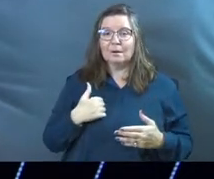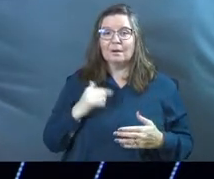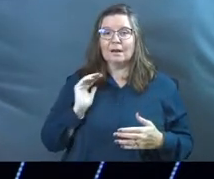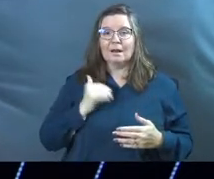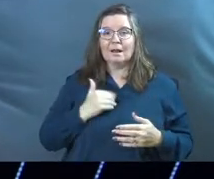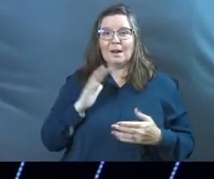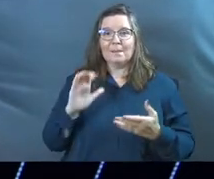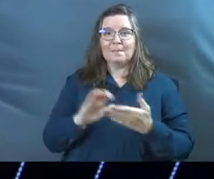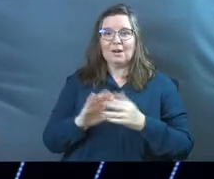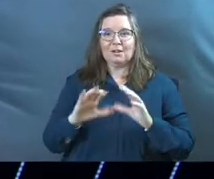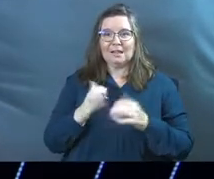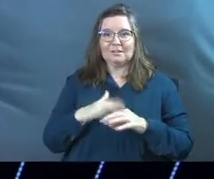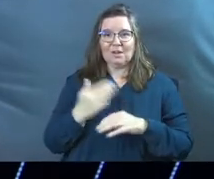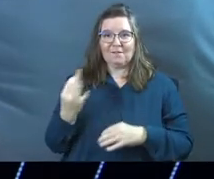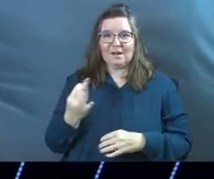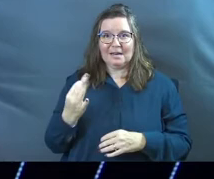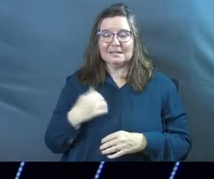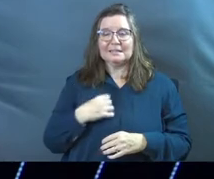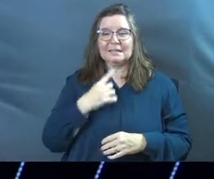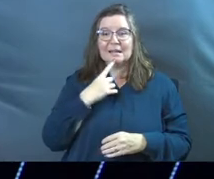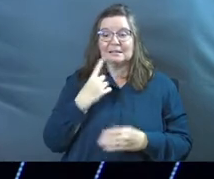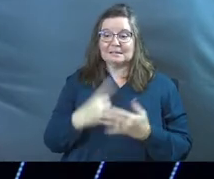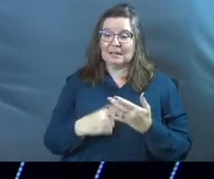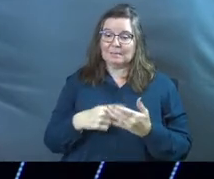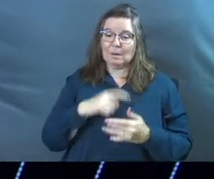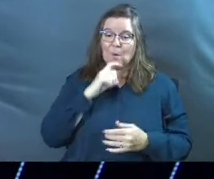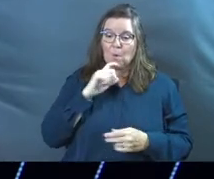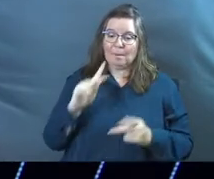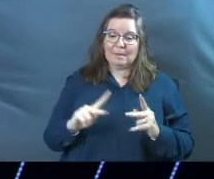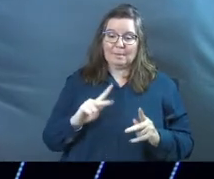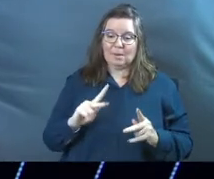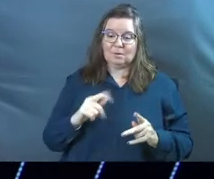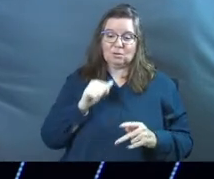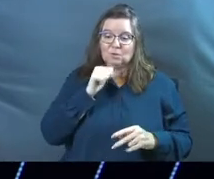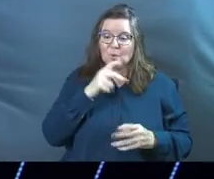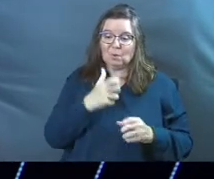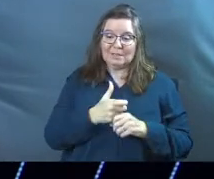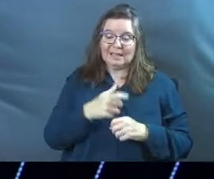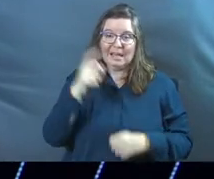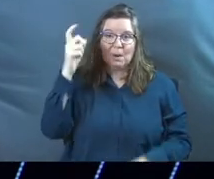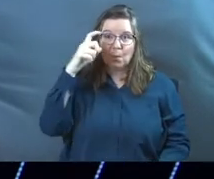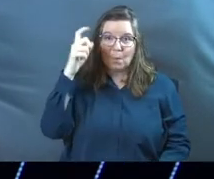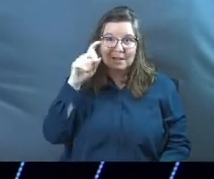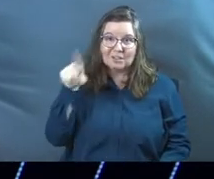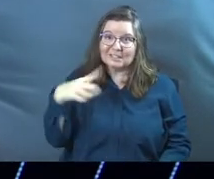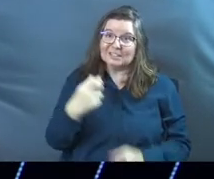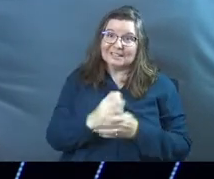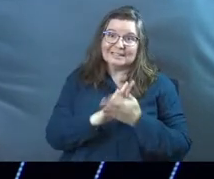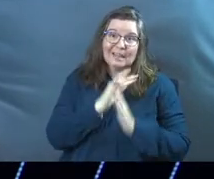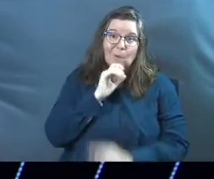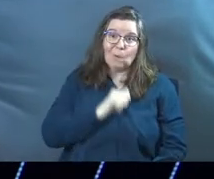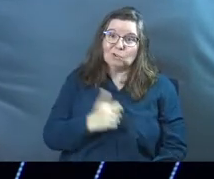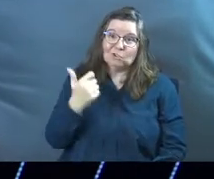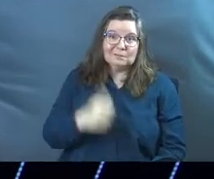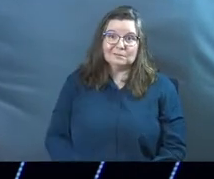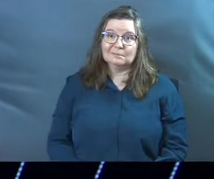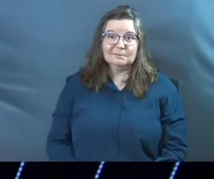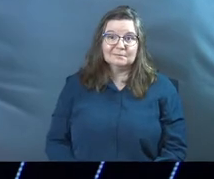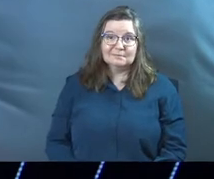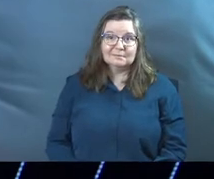Somebody at our marriage class on Friday said, sometimes old people don't get wiser, they just get older.